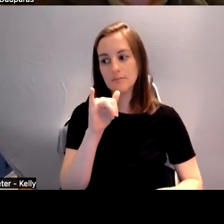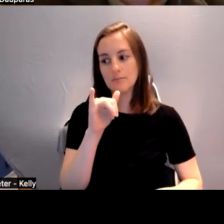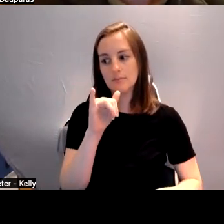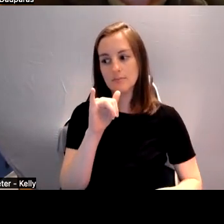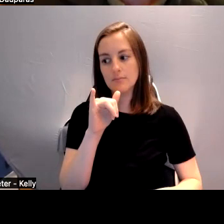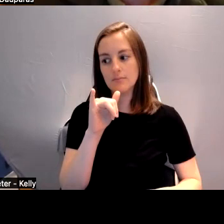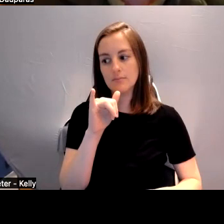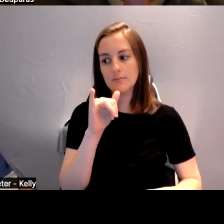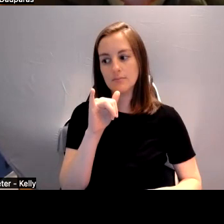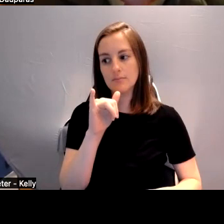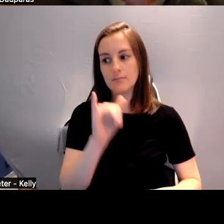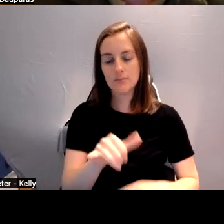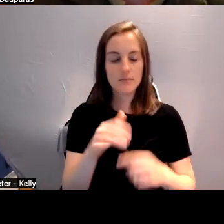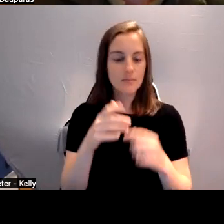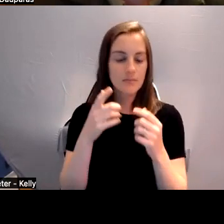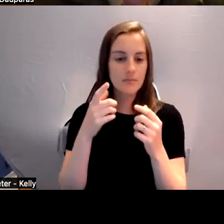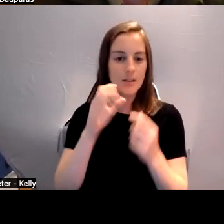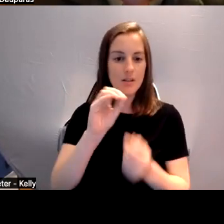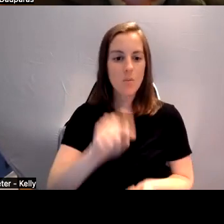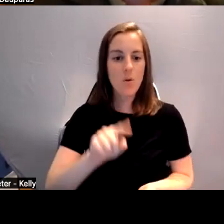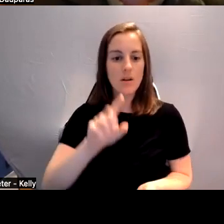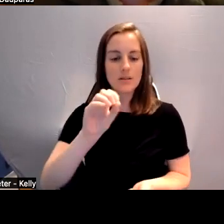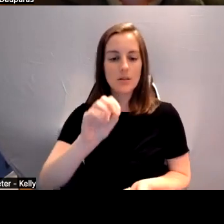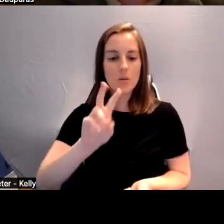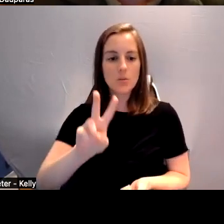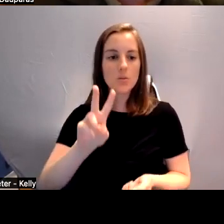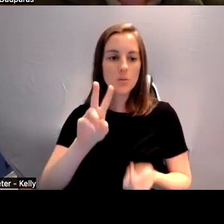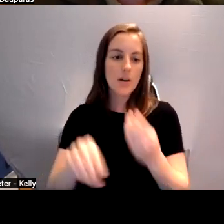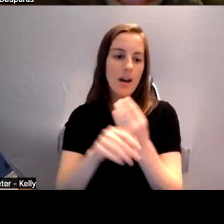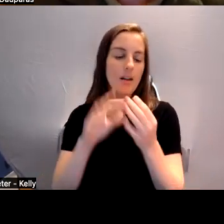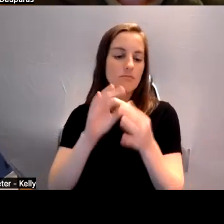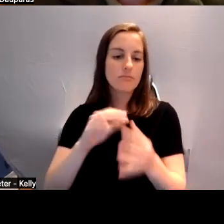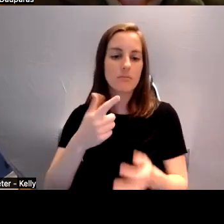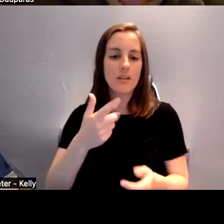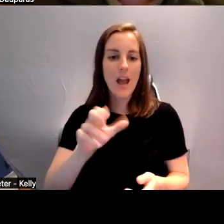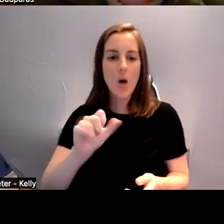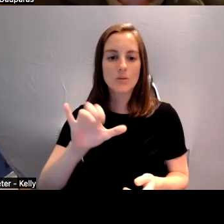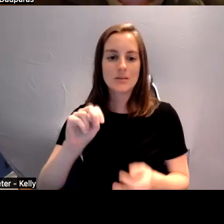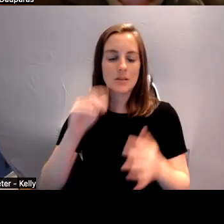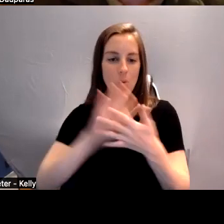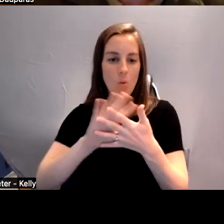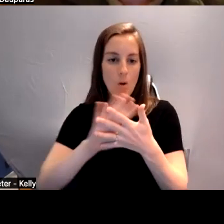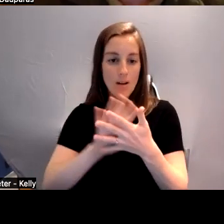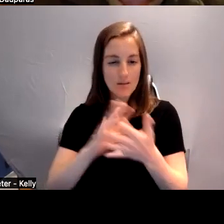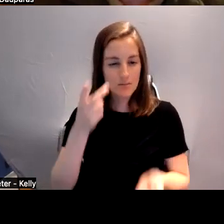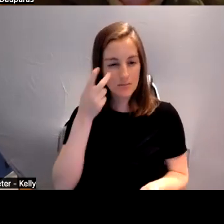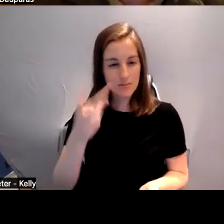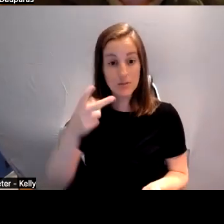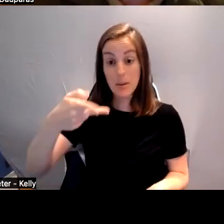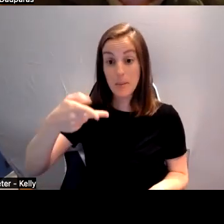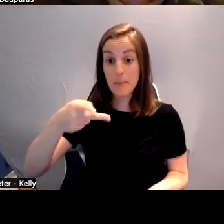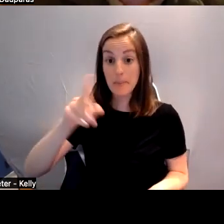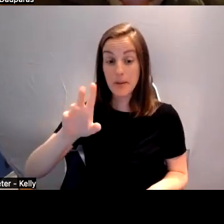add a very small 0.02 angstrom standard deviation Gaussian noise. And you can see that the performance is on the PDB